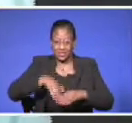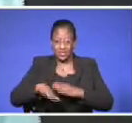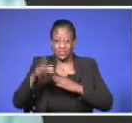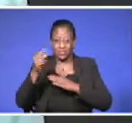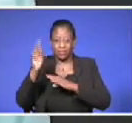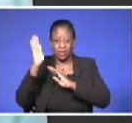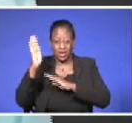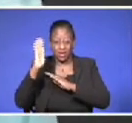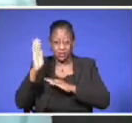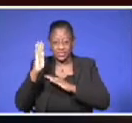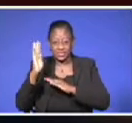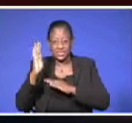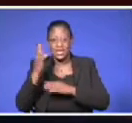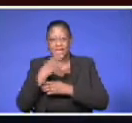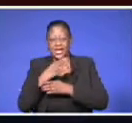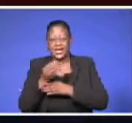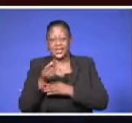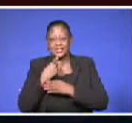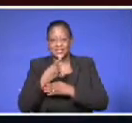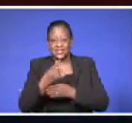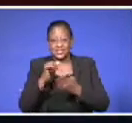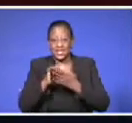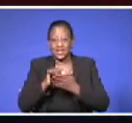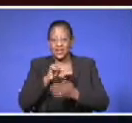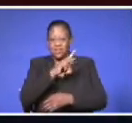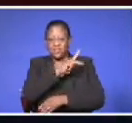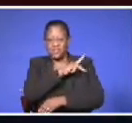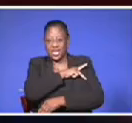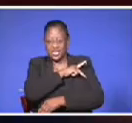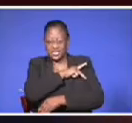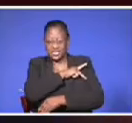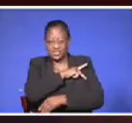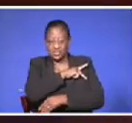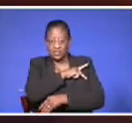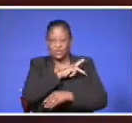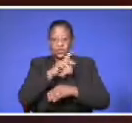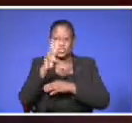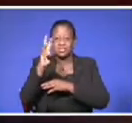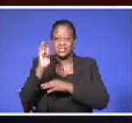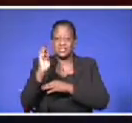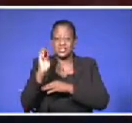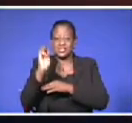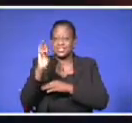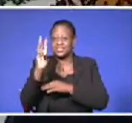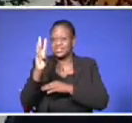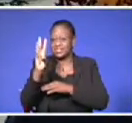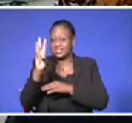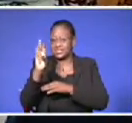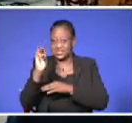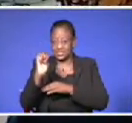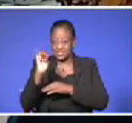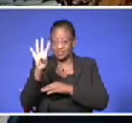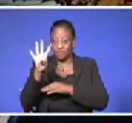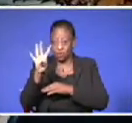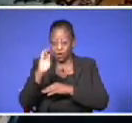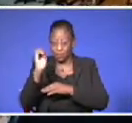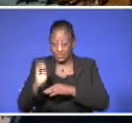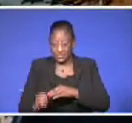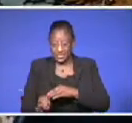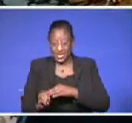by Israel's government suggested that Pfizer was shown to be 64% effective against the Delta variant, where it had previously